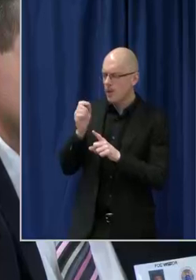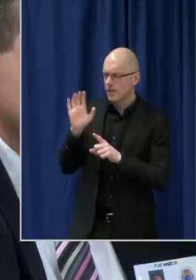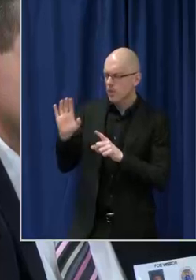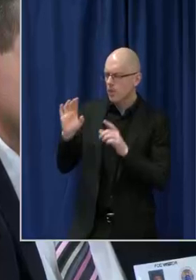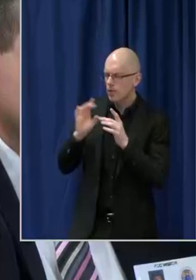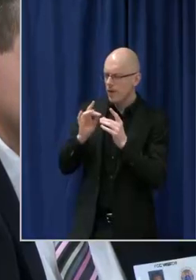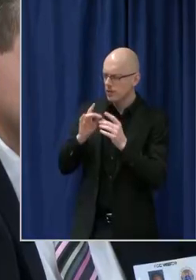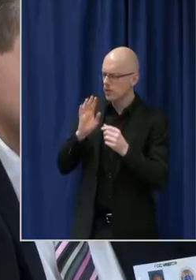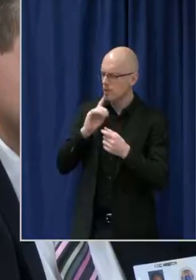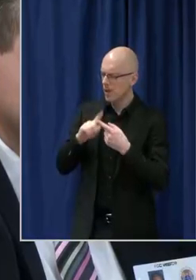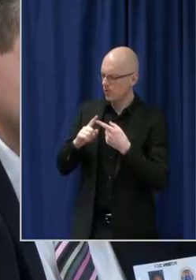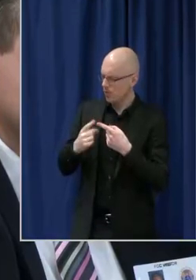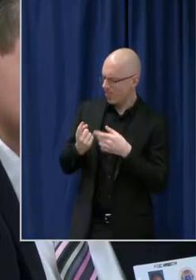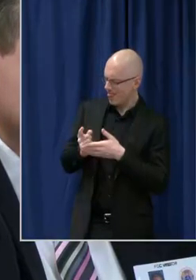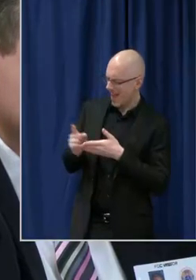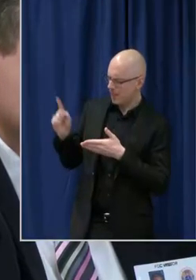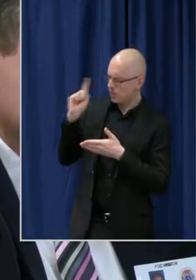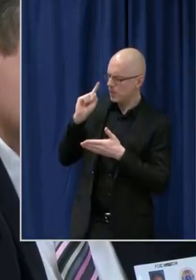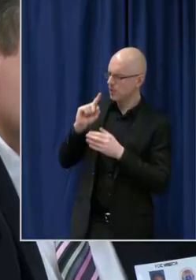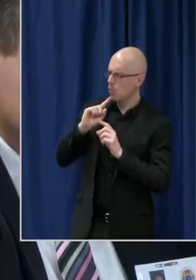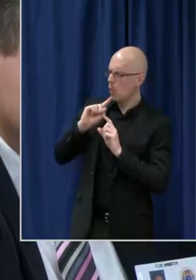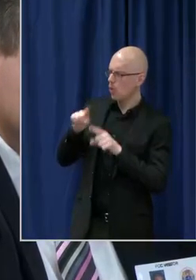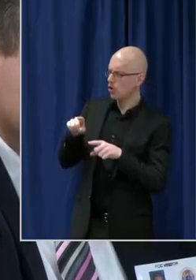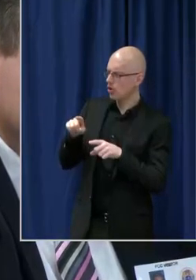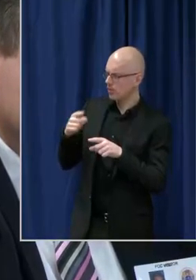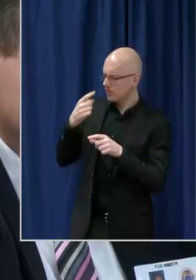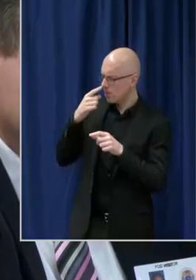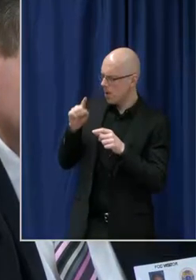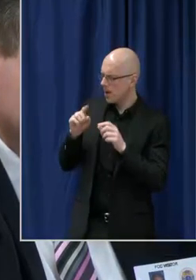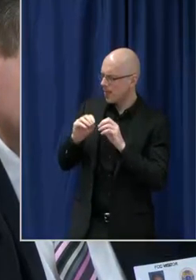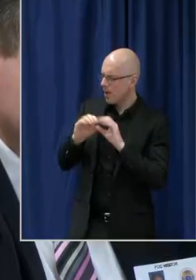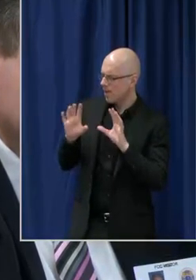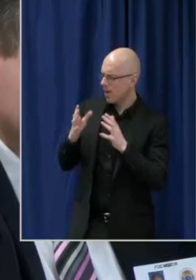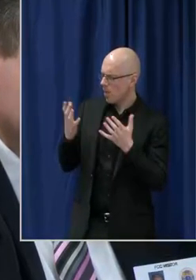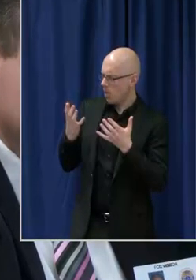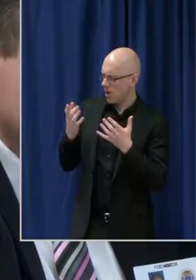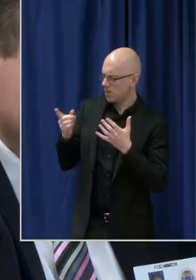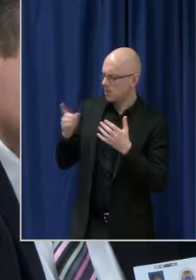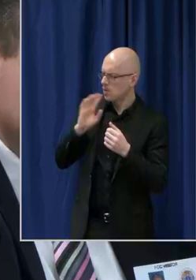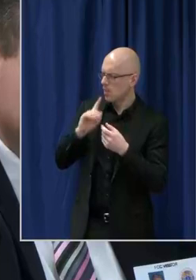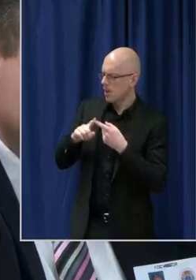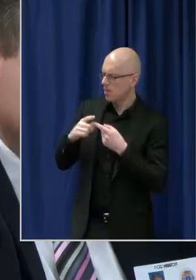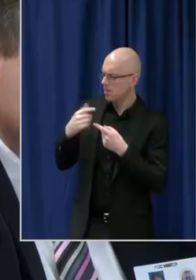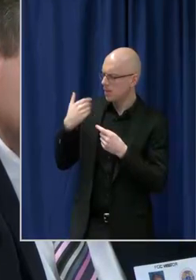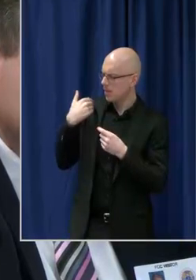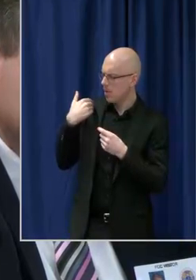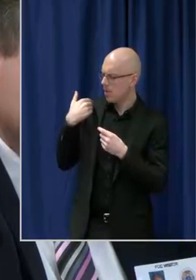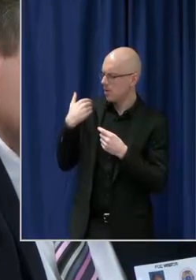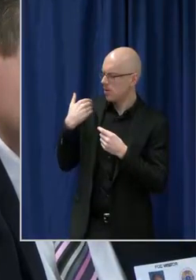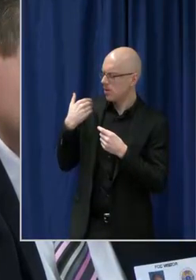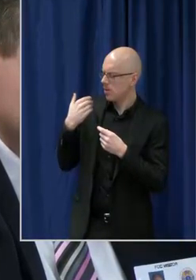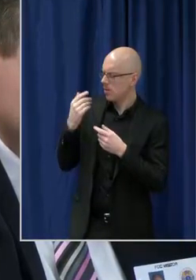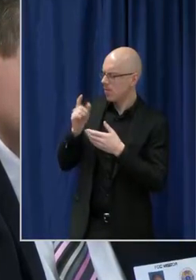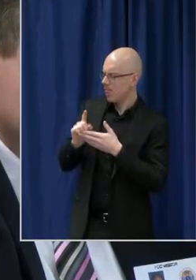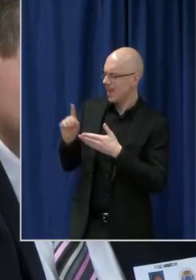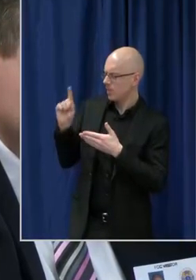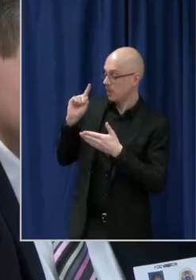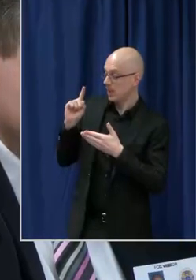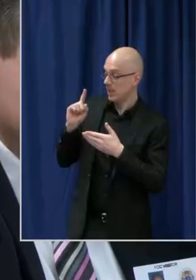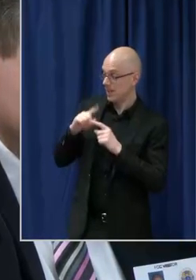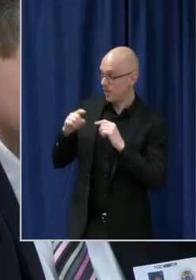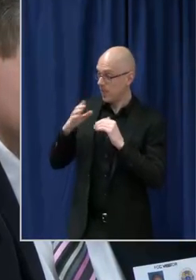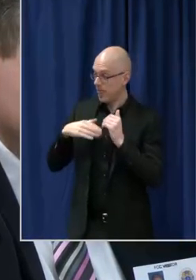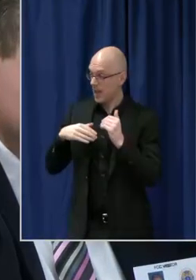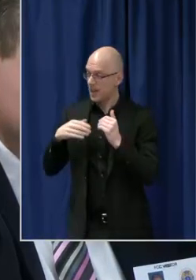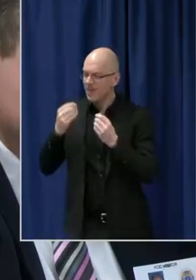week's order. Could you clarify what that was versus you said information at the